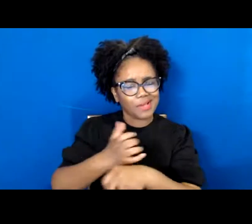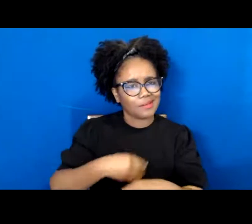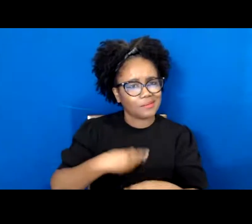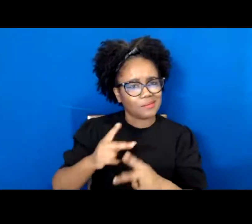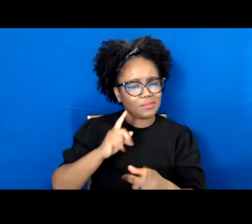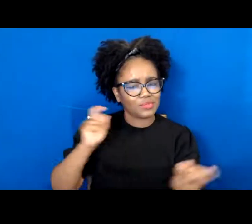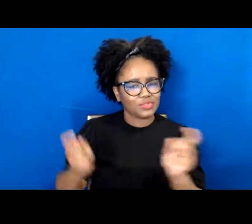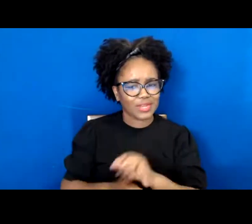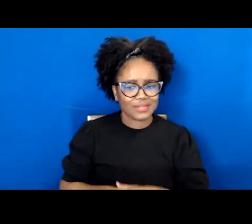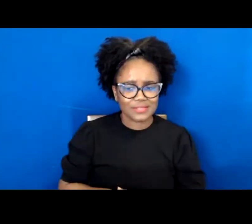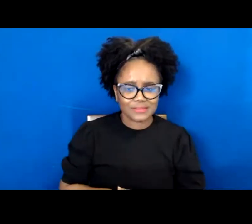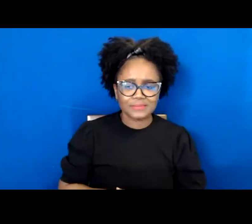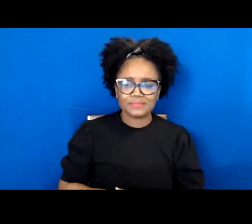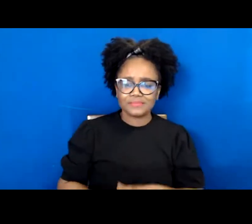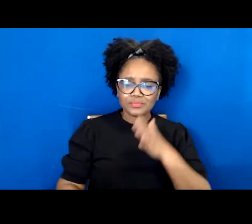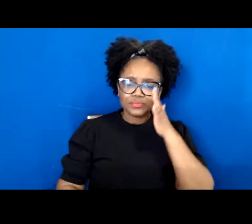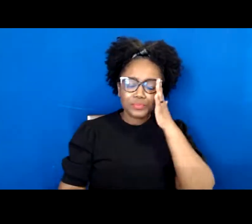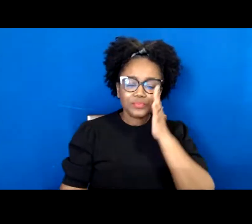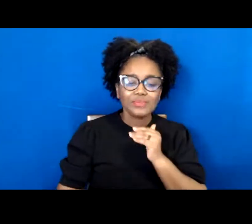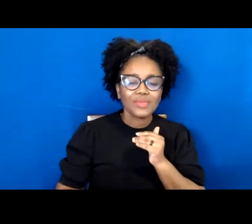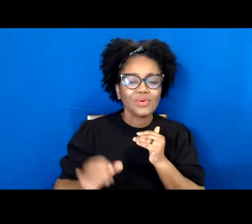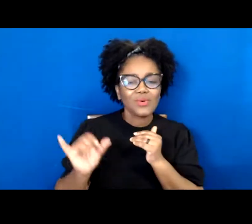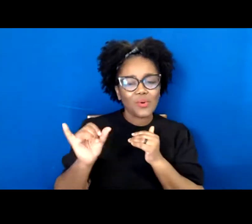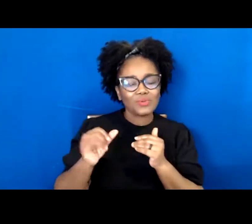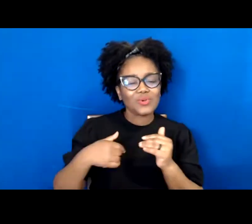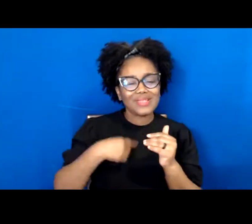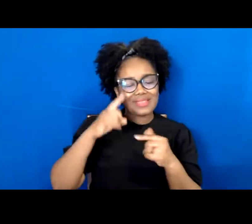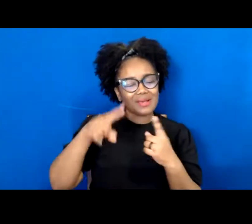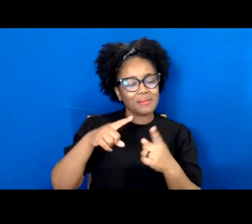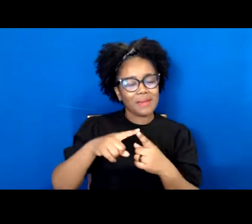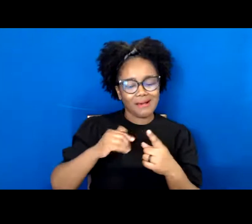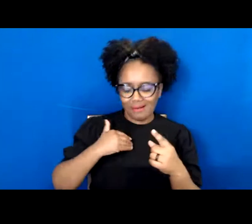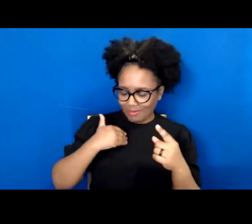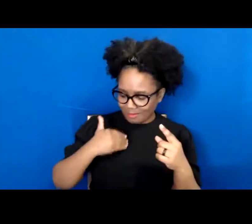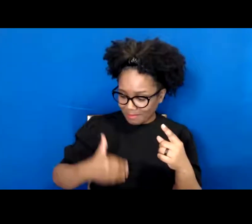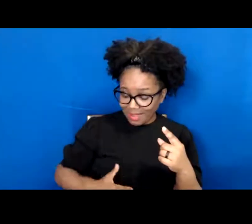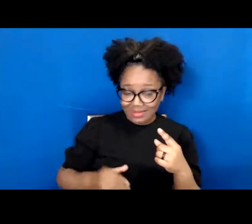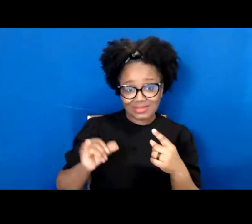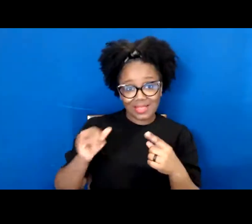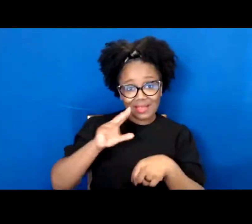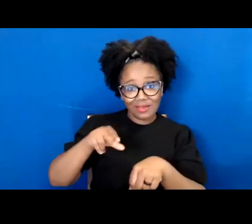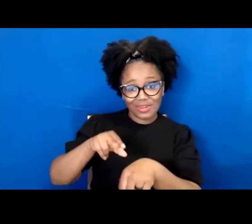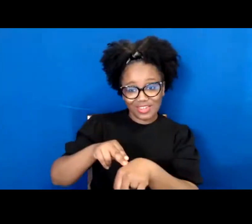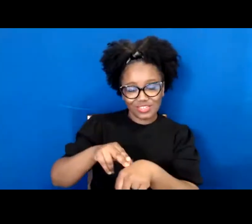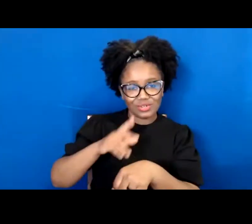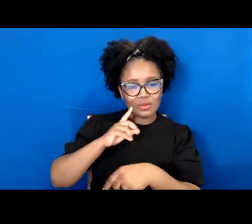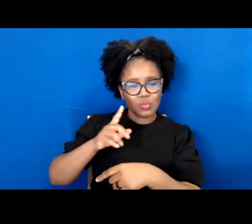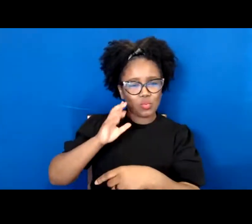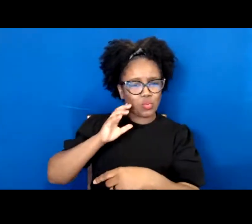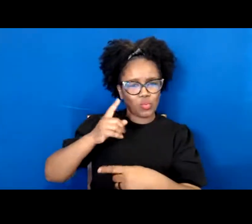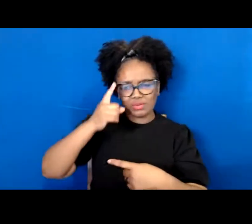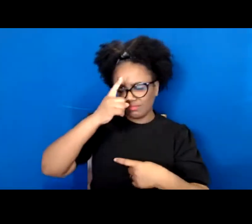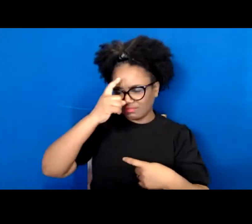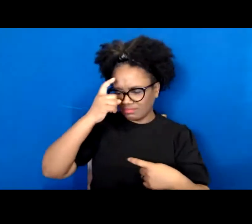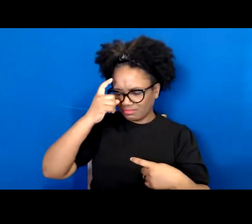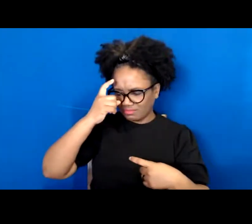the ones we forget because they mean more to us. If our bodies, like our nation, eventually purge memories we never wanted